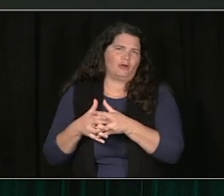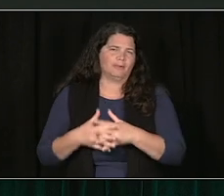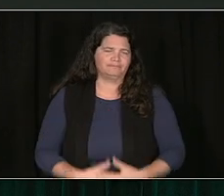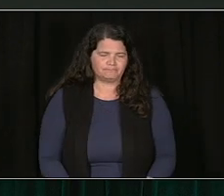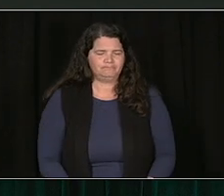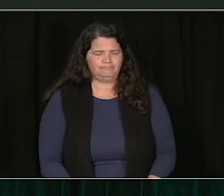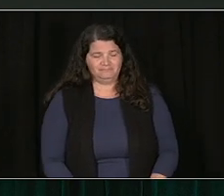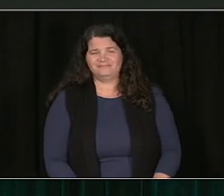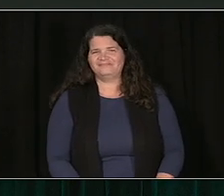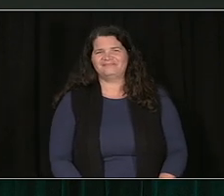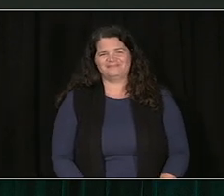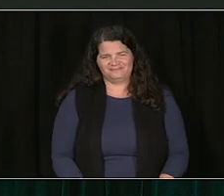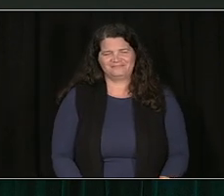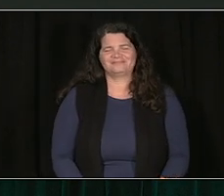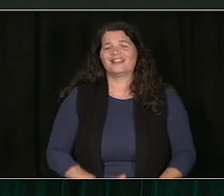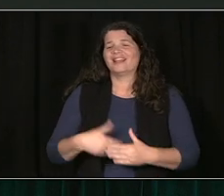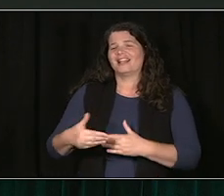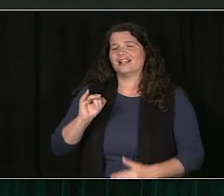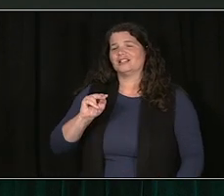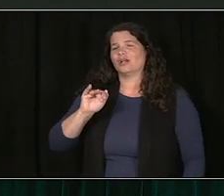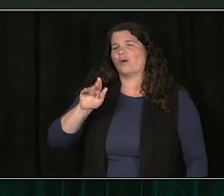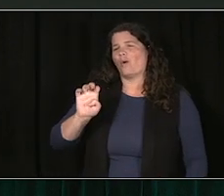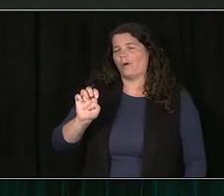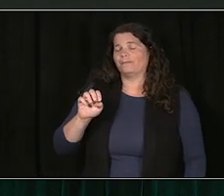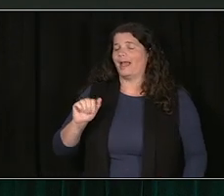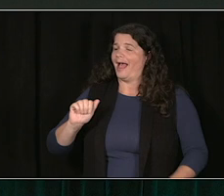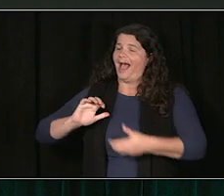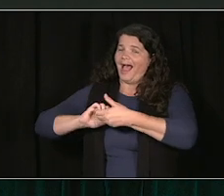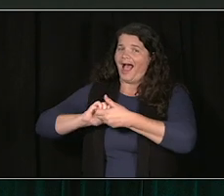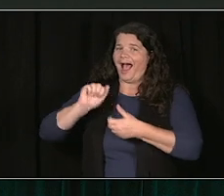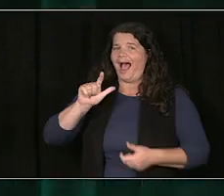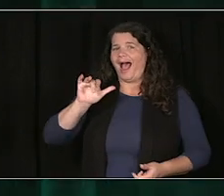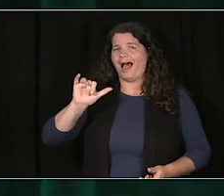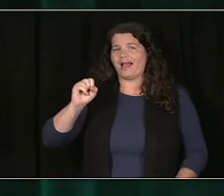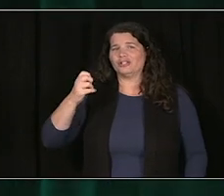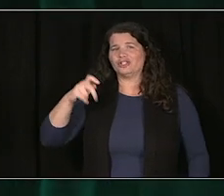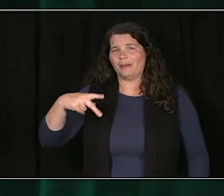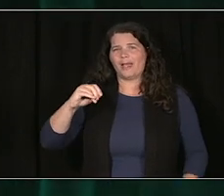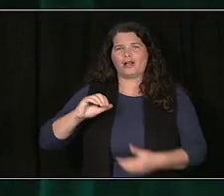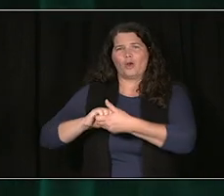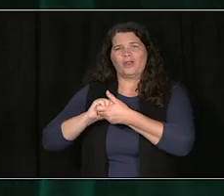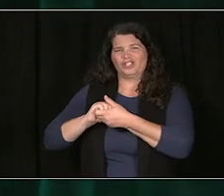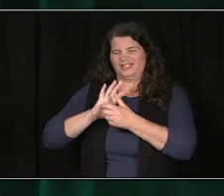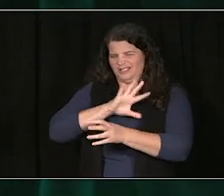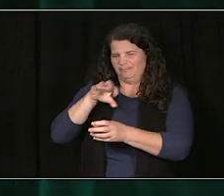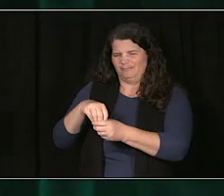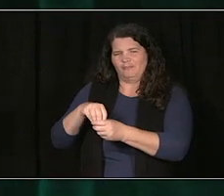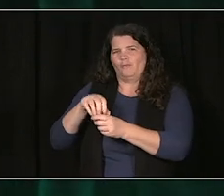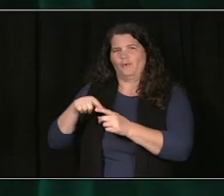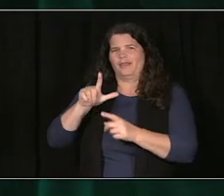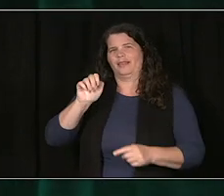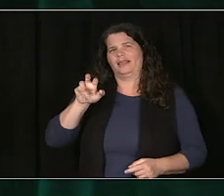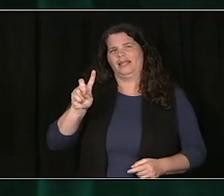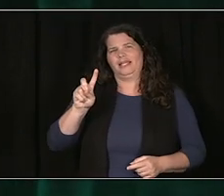Nicole, the importance of allyship and the power of coalitions is a critical part of the LEAD resolution. In your career, how have